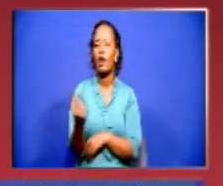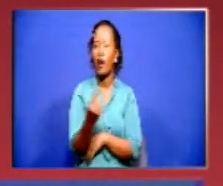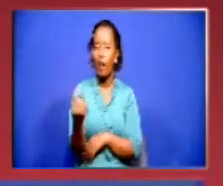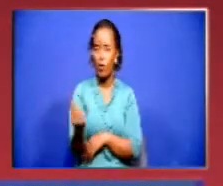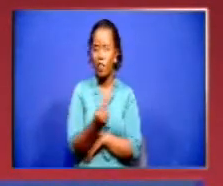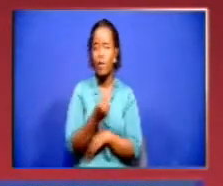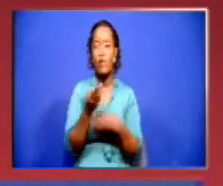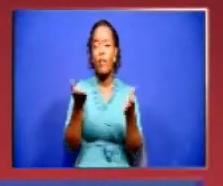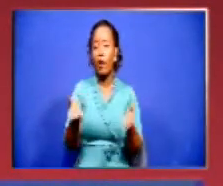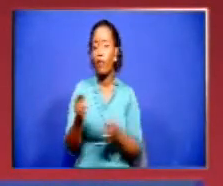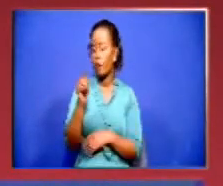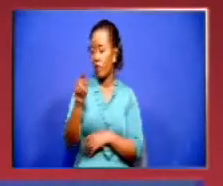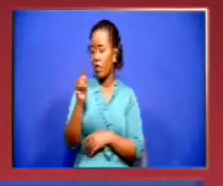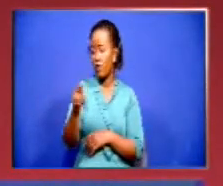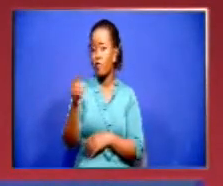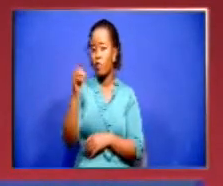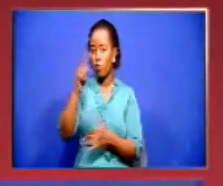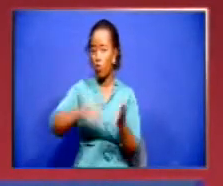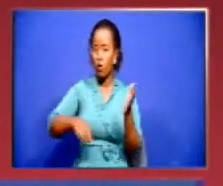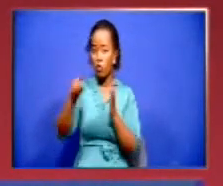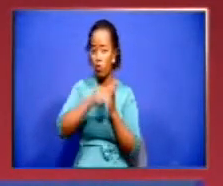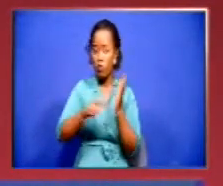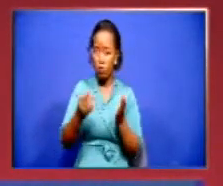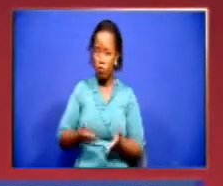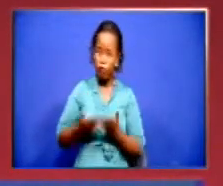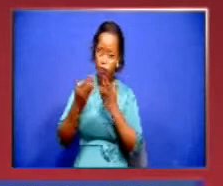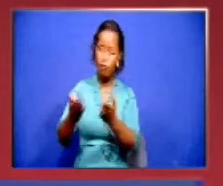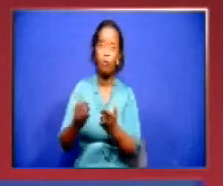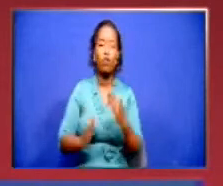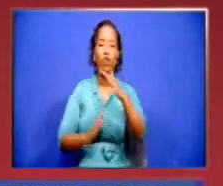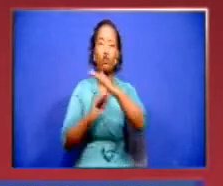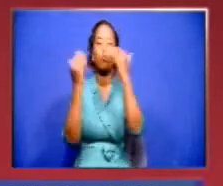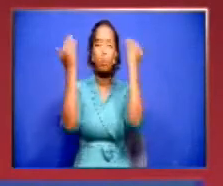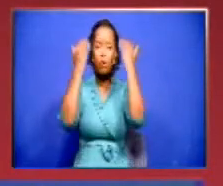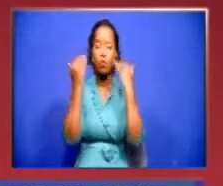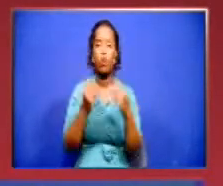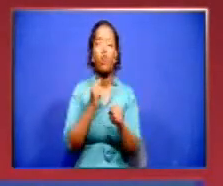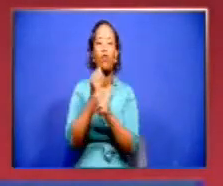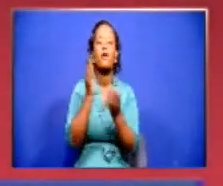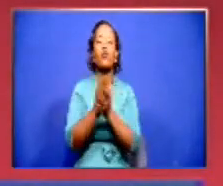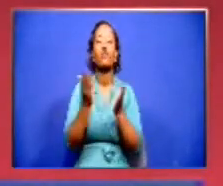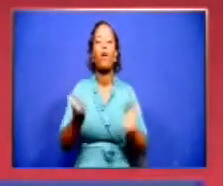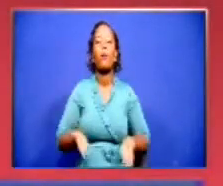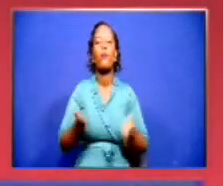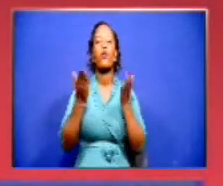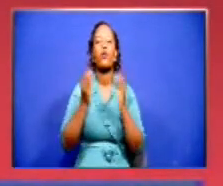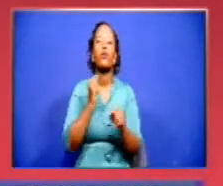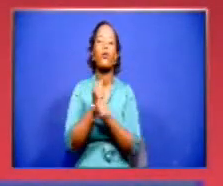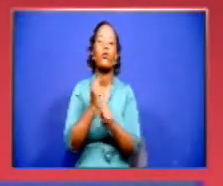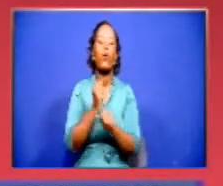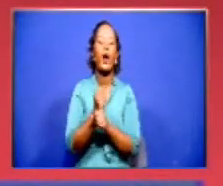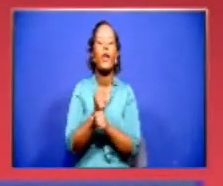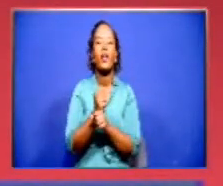So this is what we would carry to the Supreme Court to enhance its efficacy in